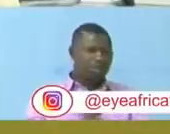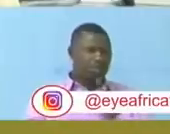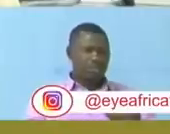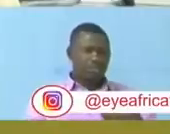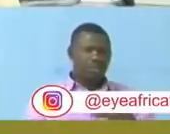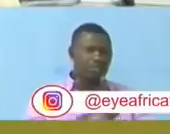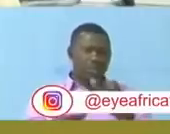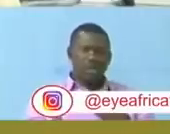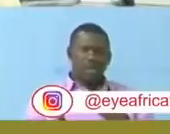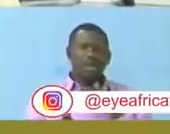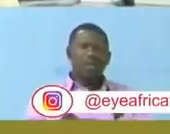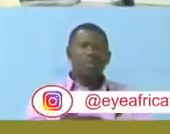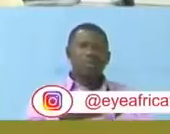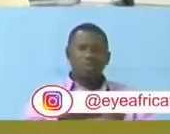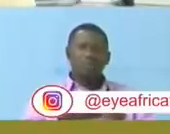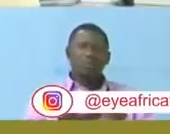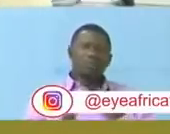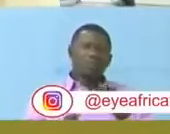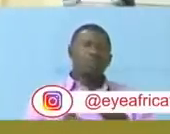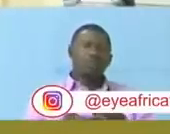kanu. So did you